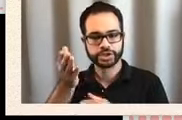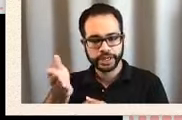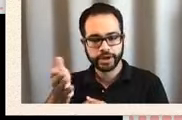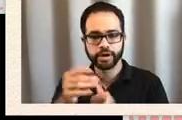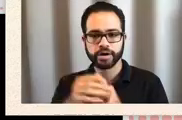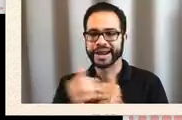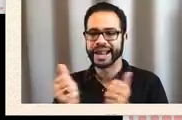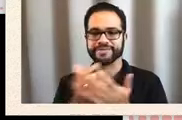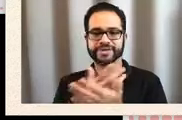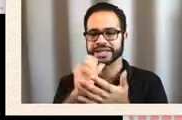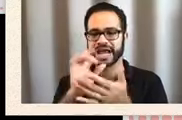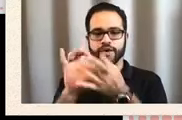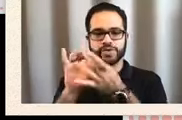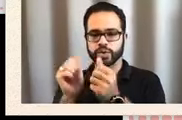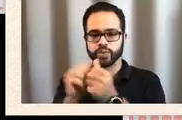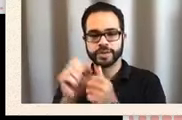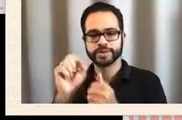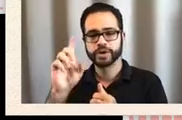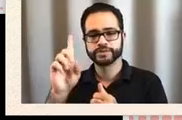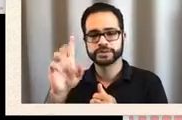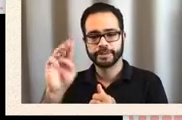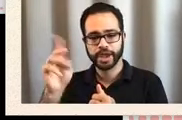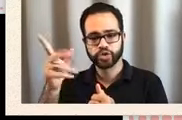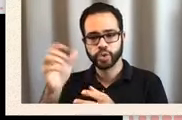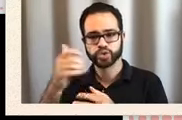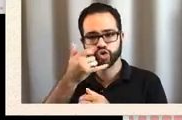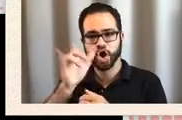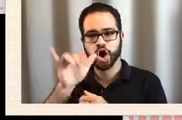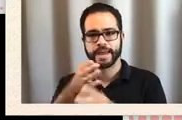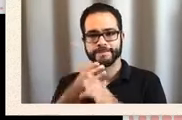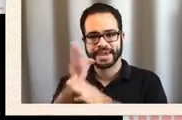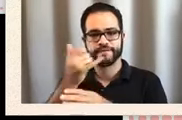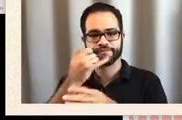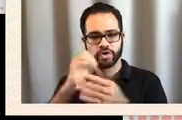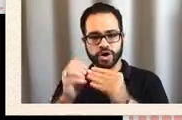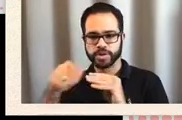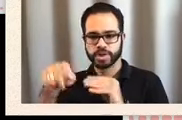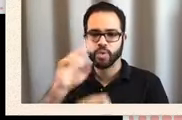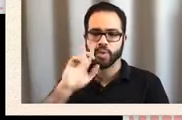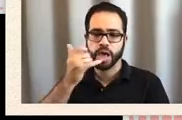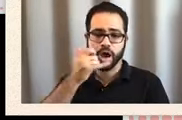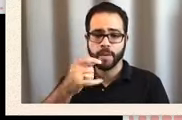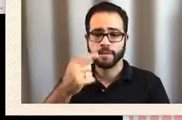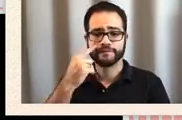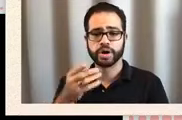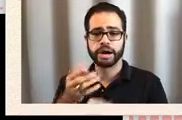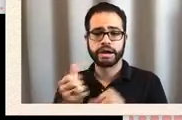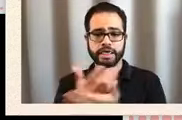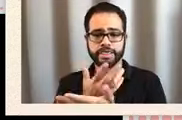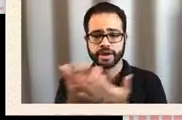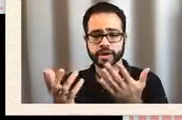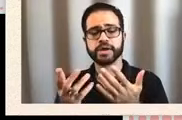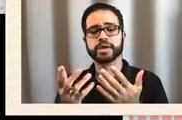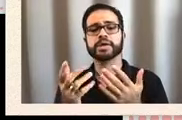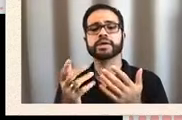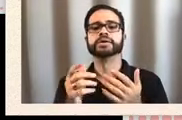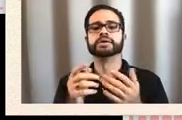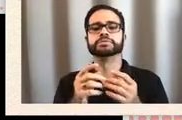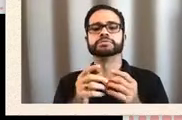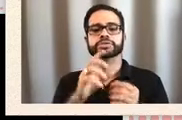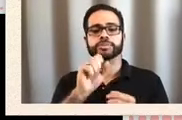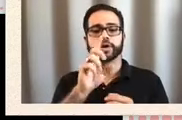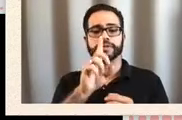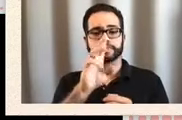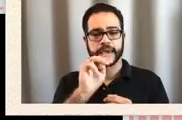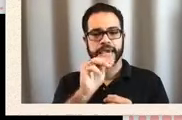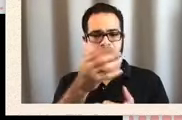supported decision-making. You want to call that main line and they will help you. So for anything for supported decision-making, contact me directly. But thank you guys so